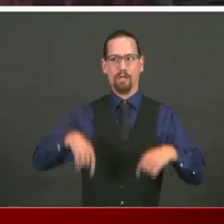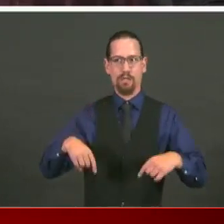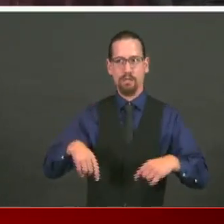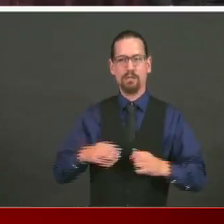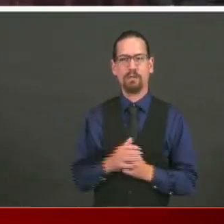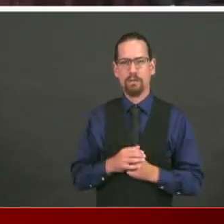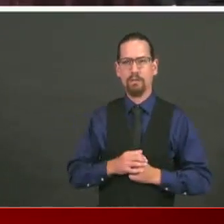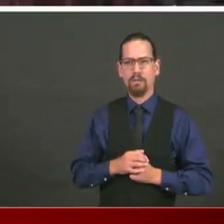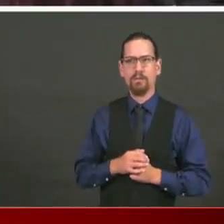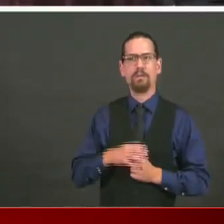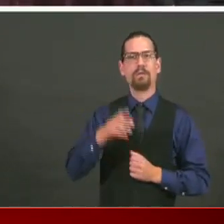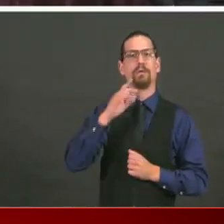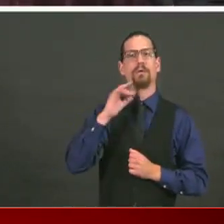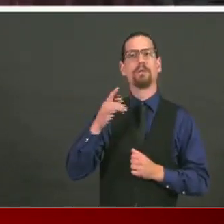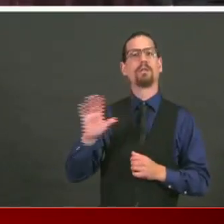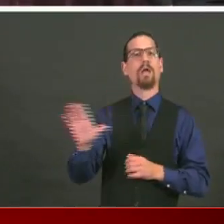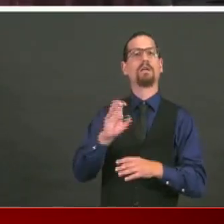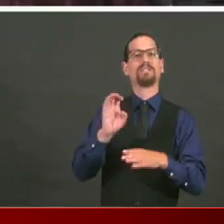successful.